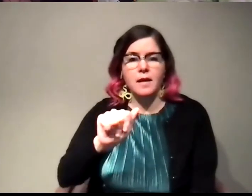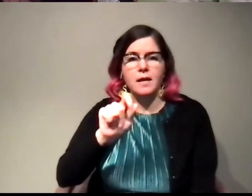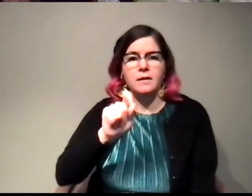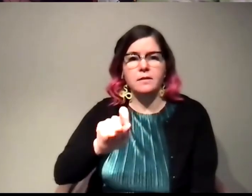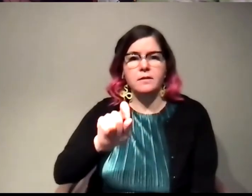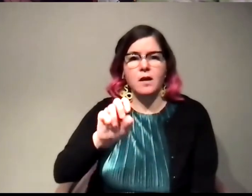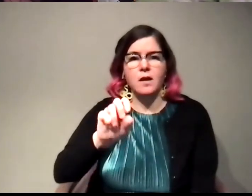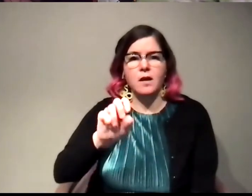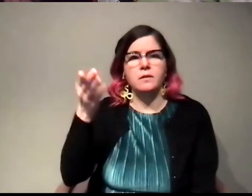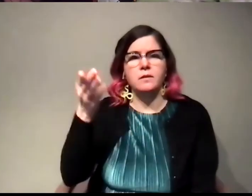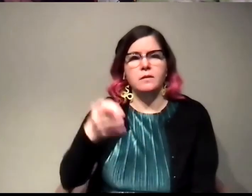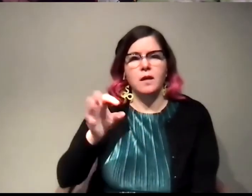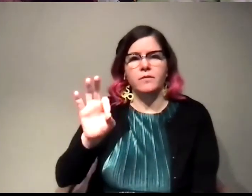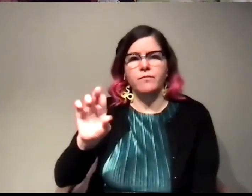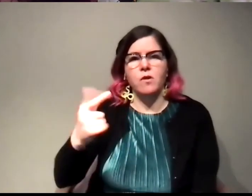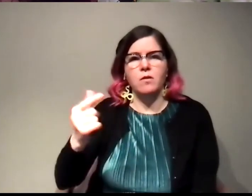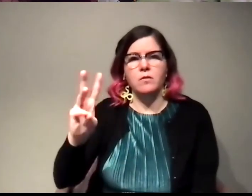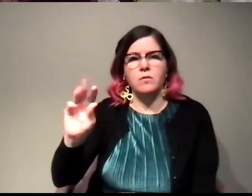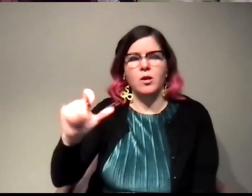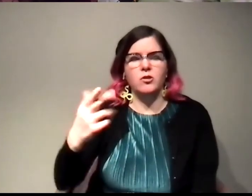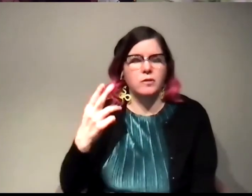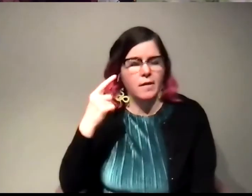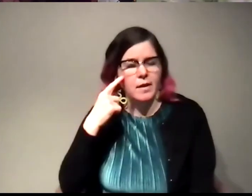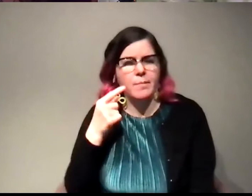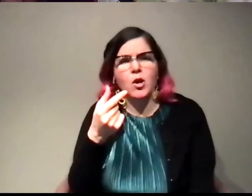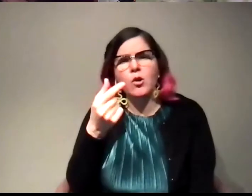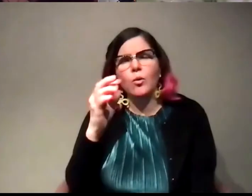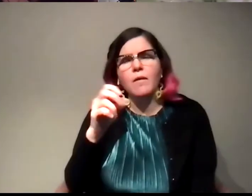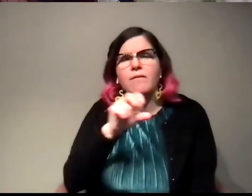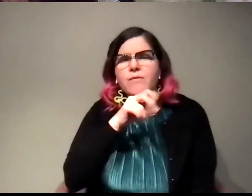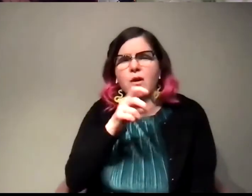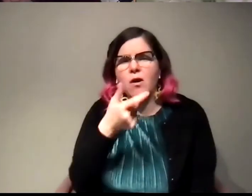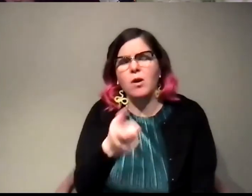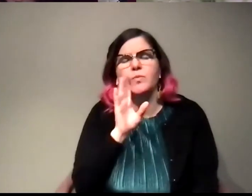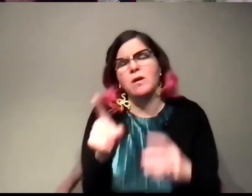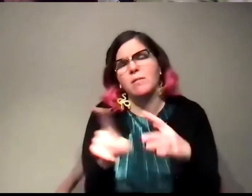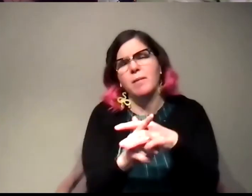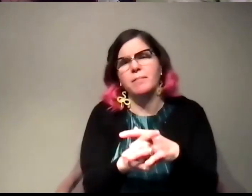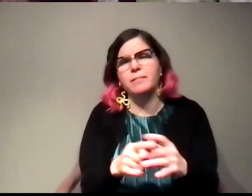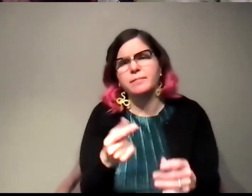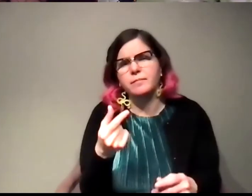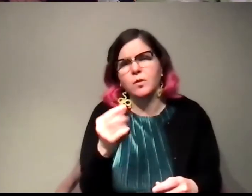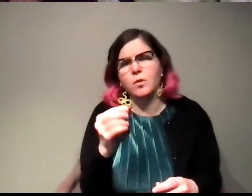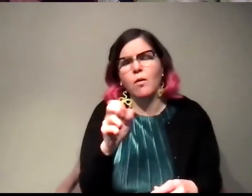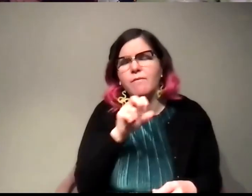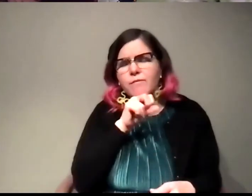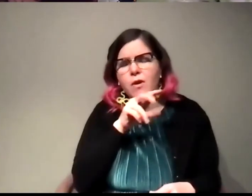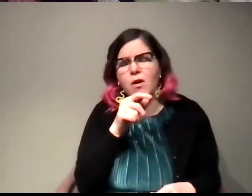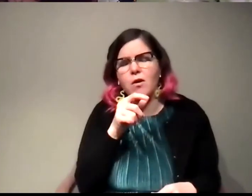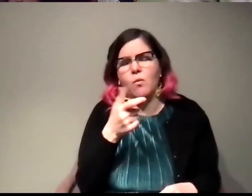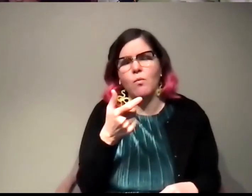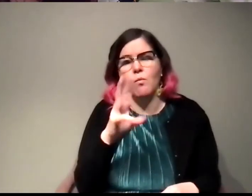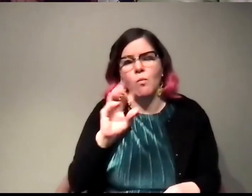aza.org/frogwatch. But if they Google frog watch, do you think they'll find something? Yeah, okay. Just Google frog watch USA. It'll take you right to the informational